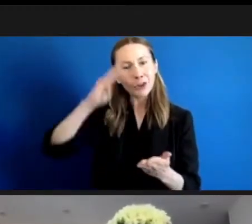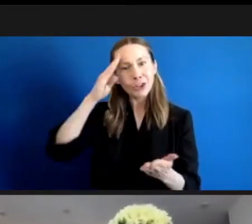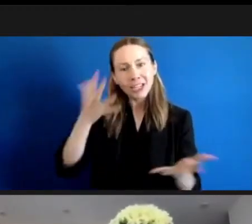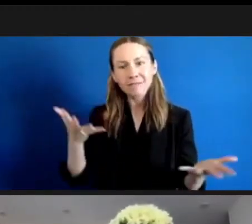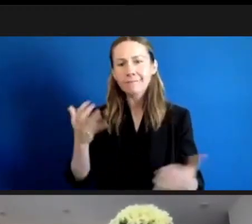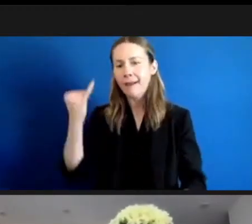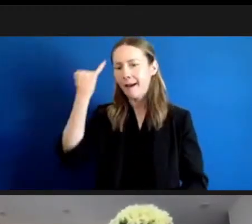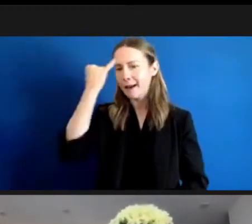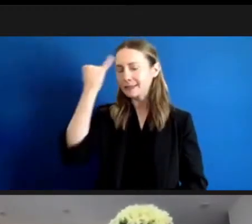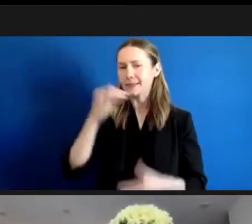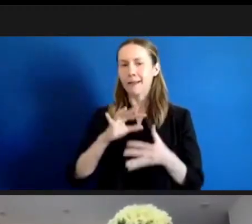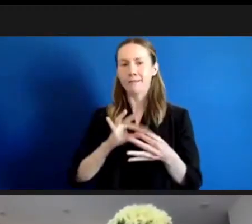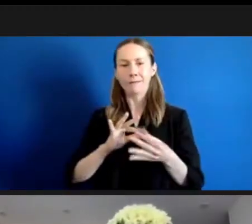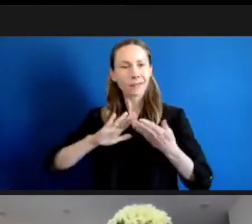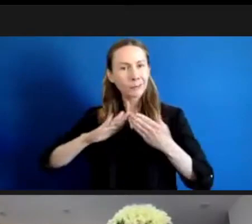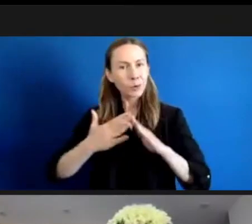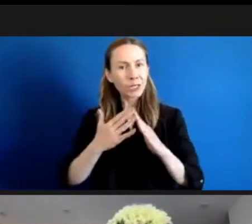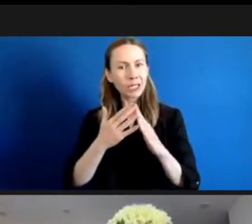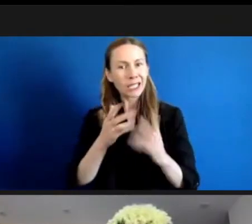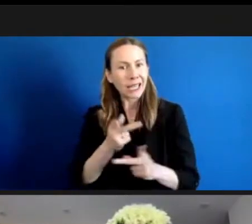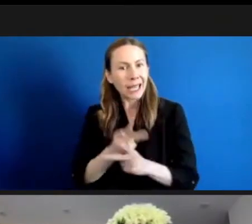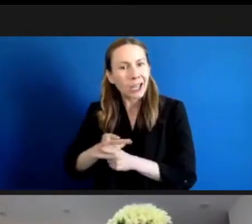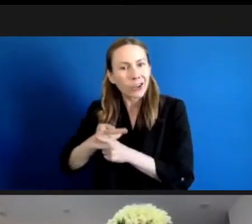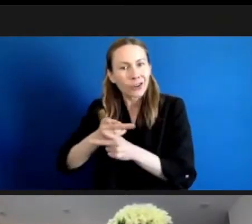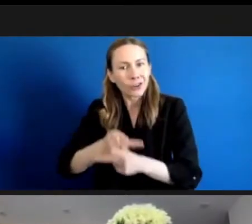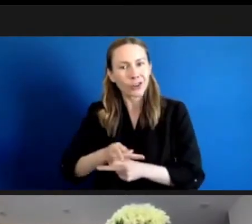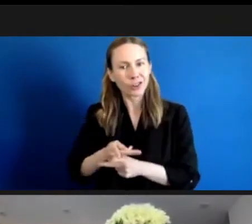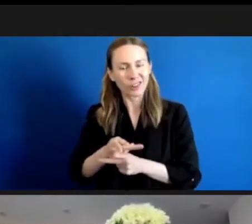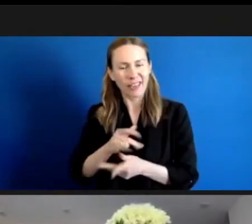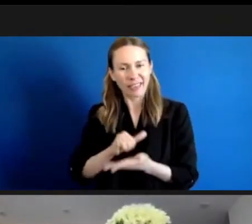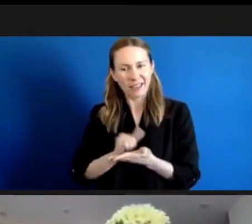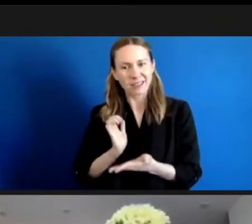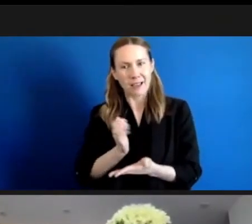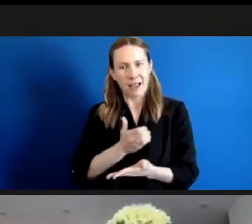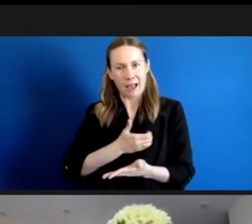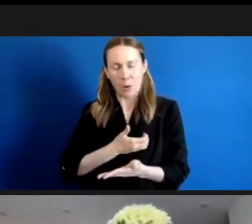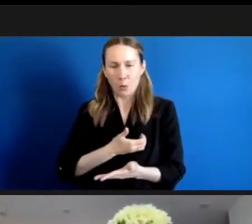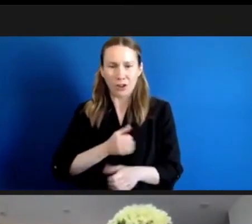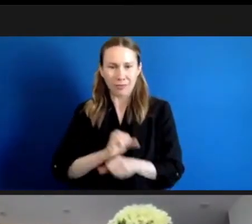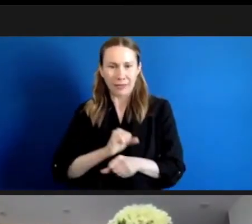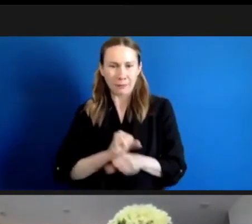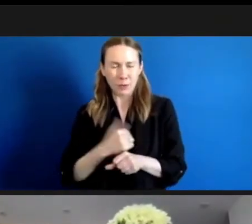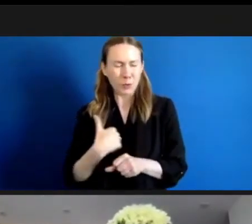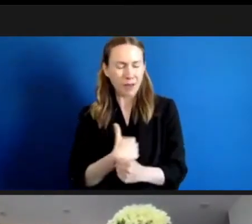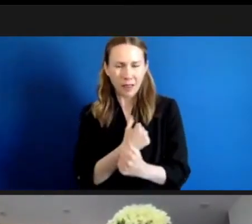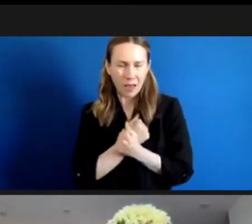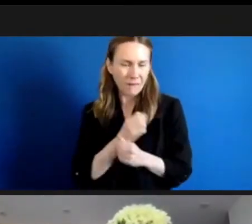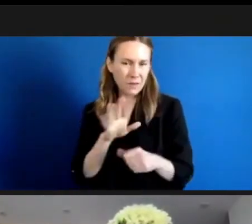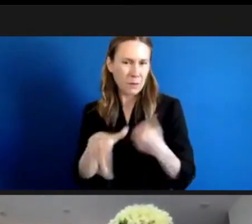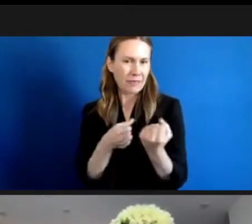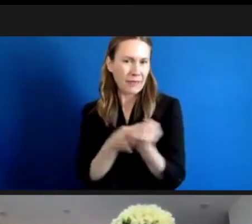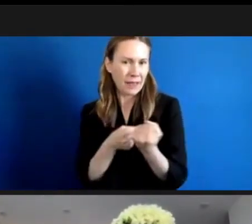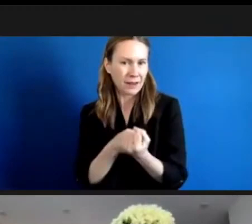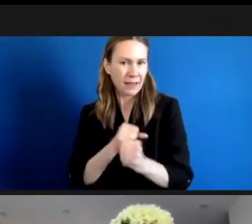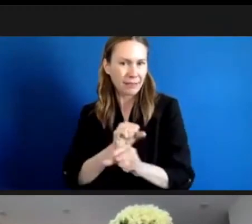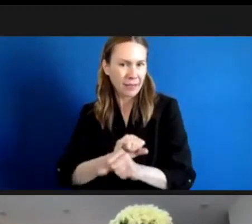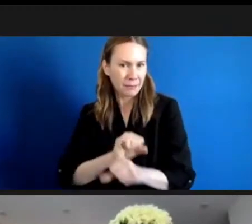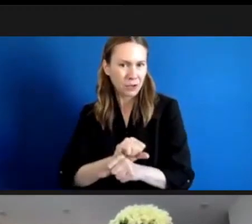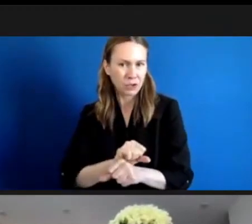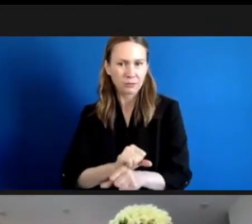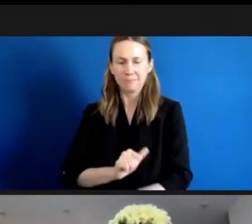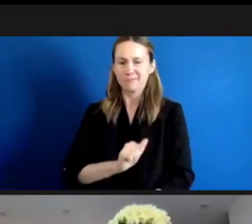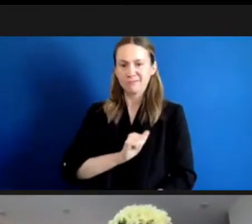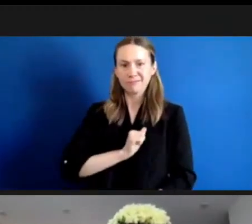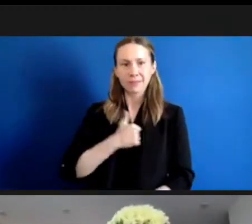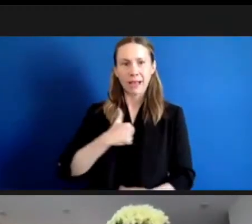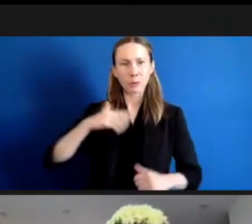of community care being a labor of love. I think I unexpectedly found myself tearing up